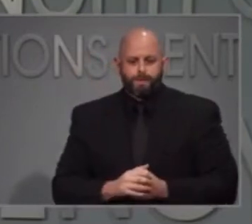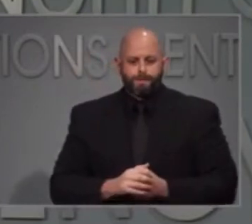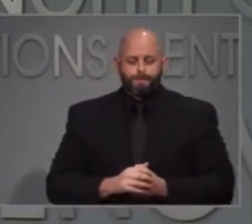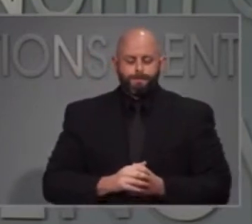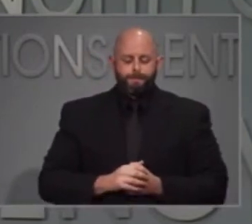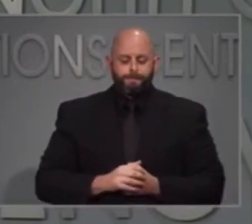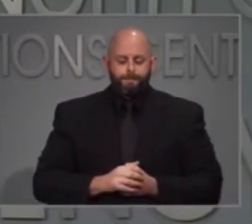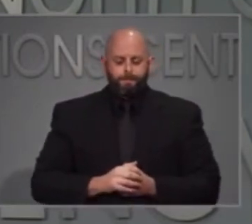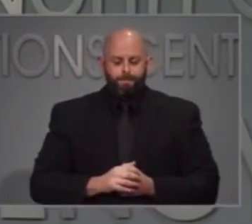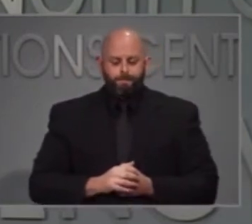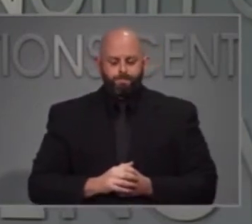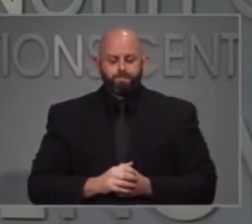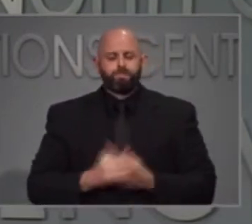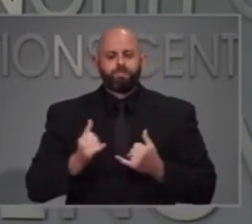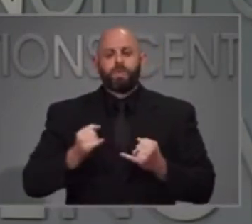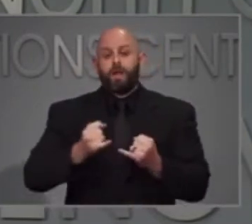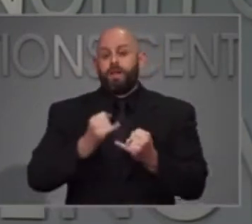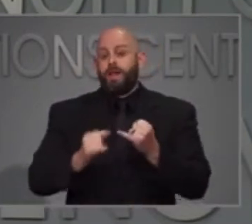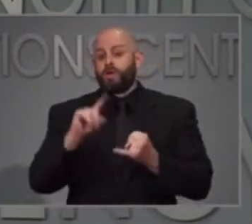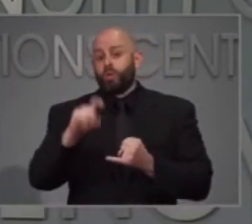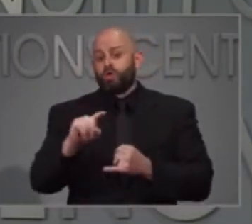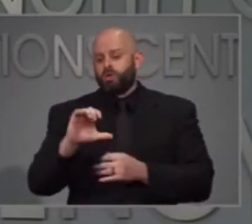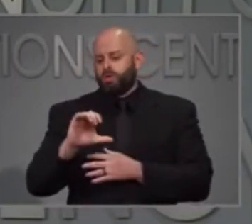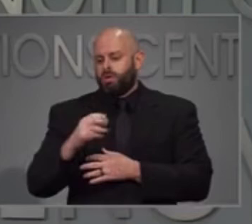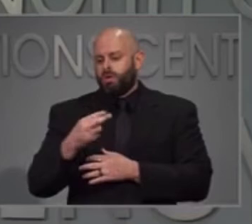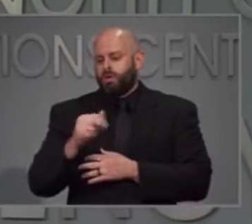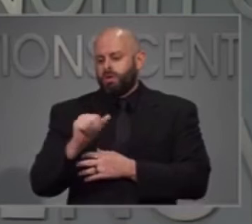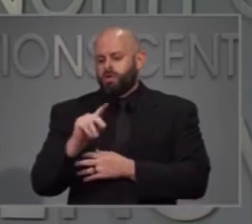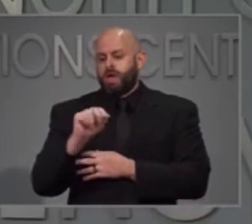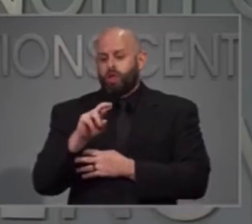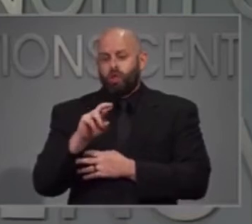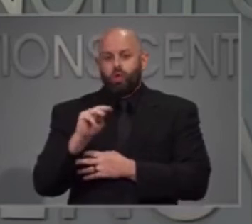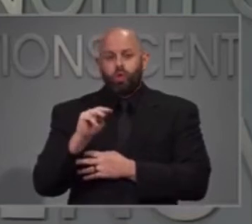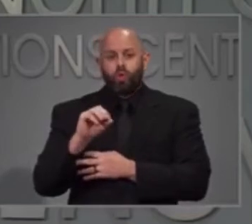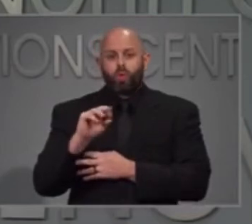This will be our last question. Chandler Morgan, WBTV.